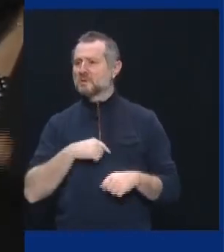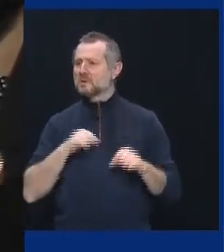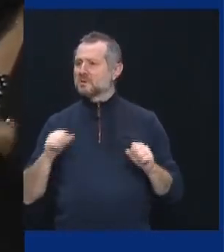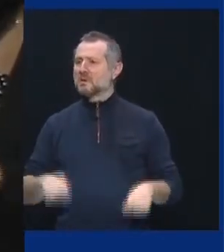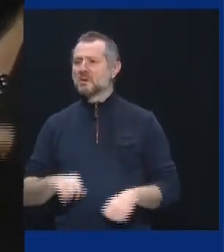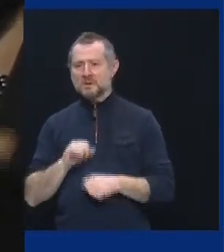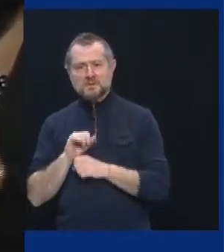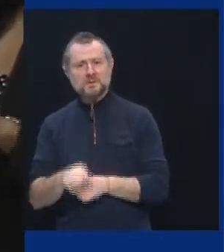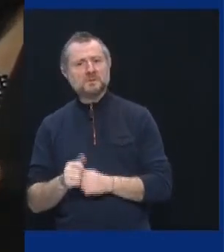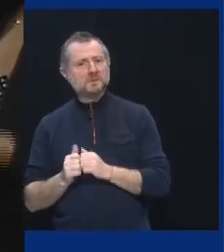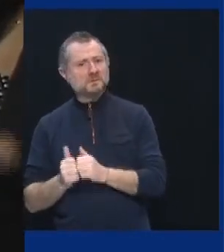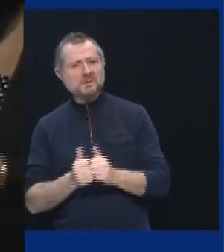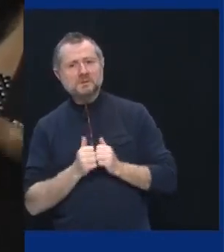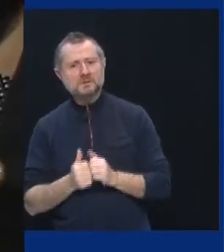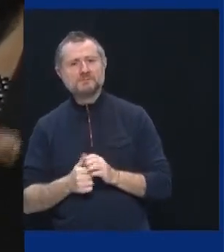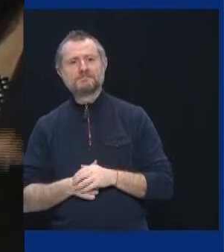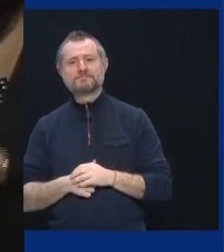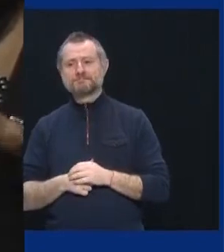together.